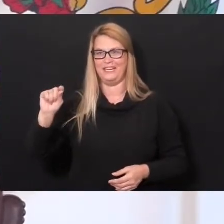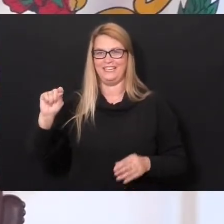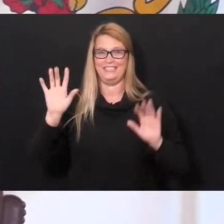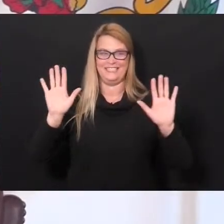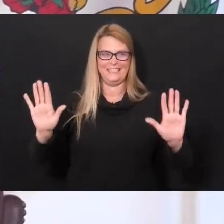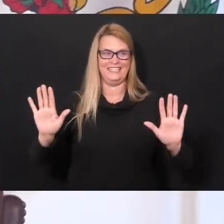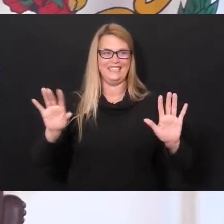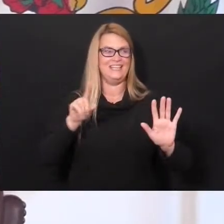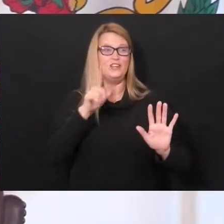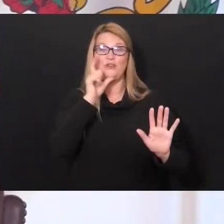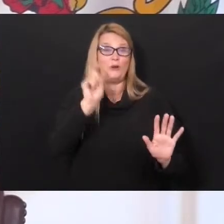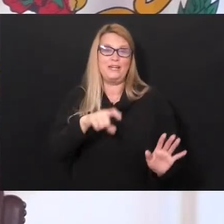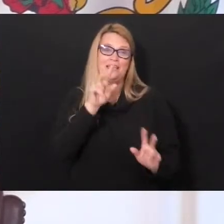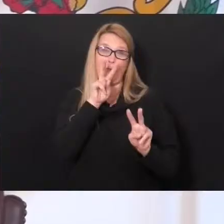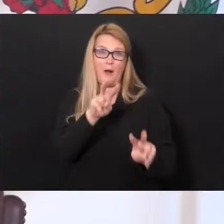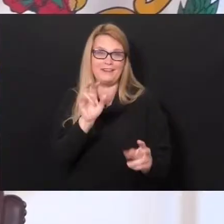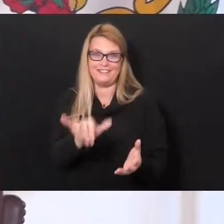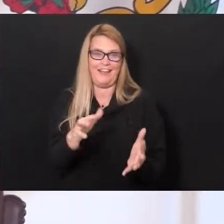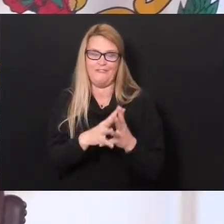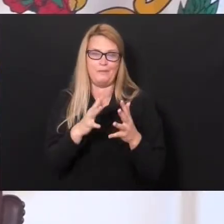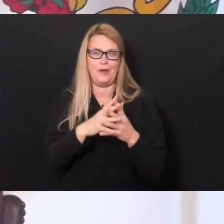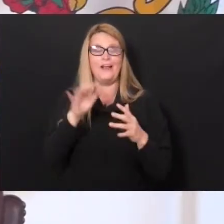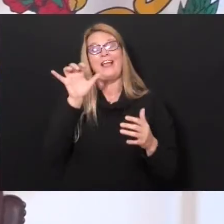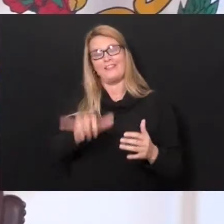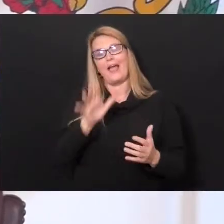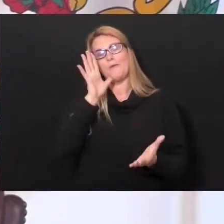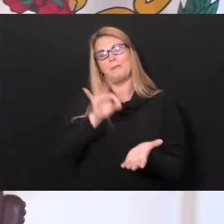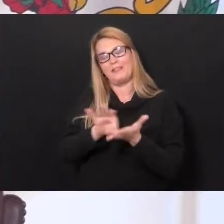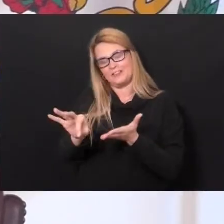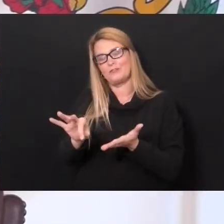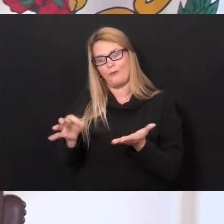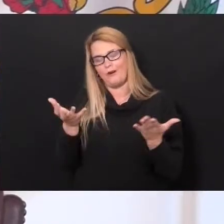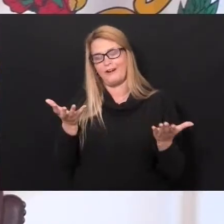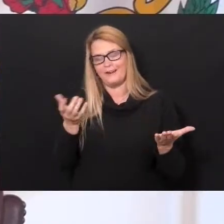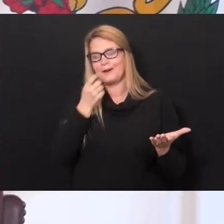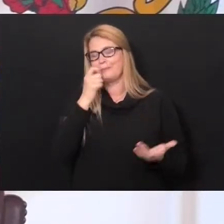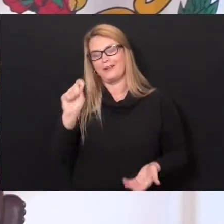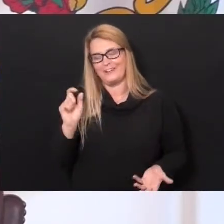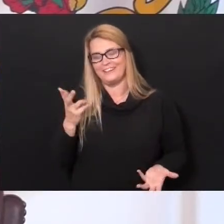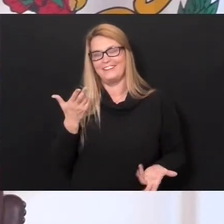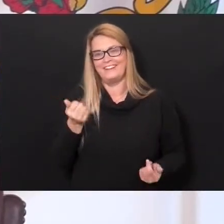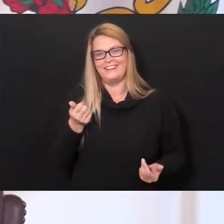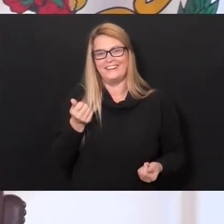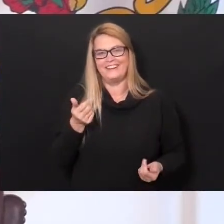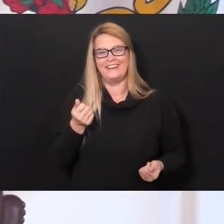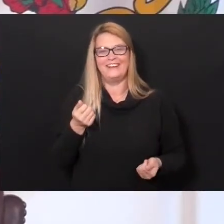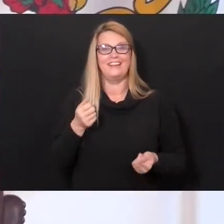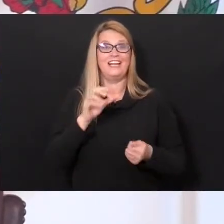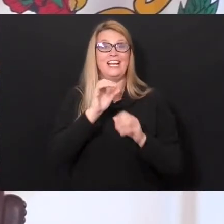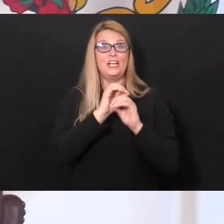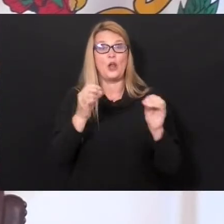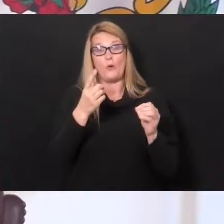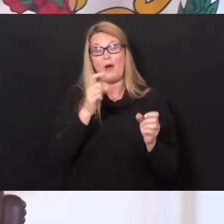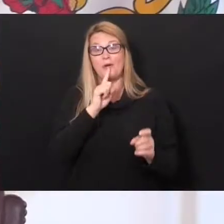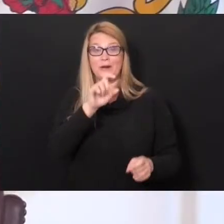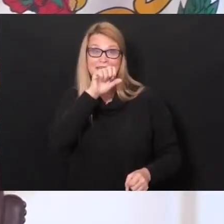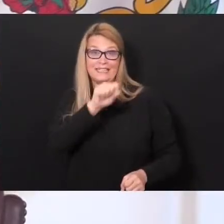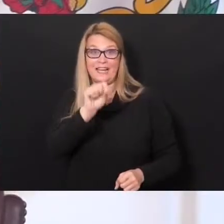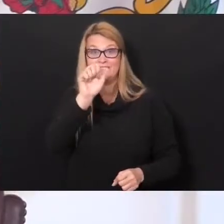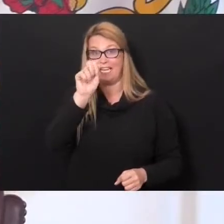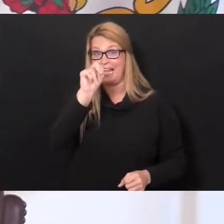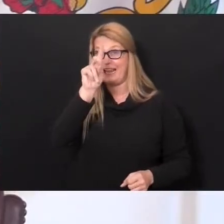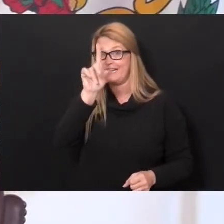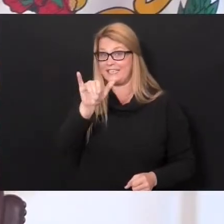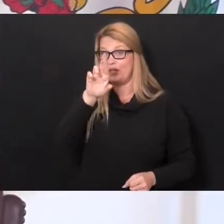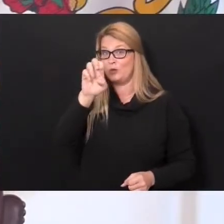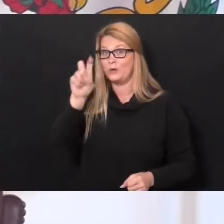really don't even need to watch it because that'll be the score. And nobody loves Andy Reid and the Kansas City team